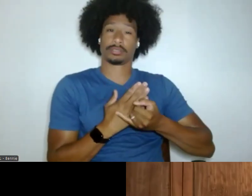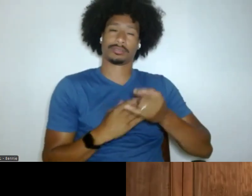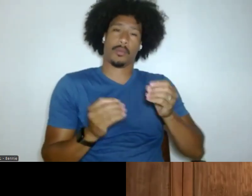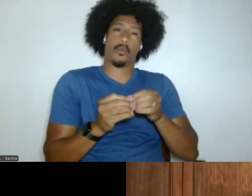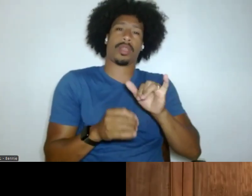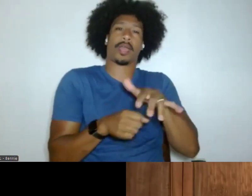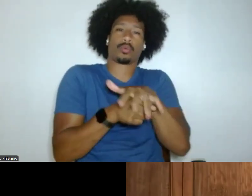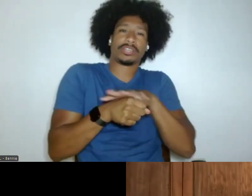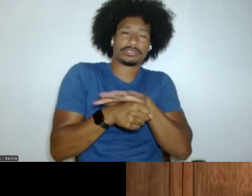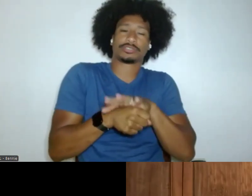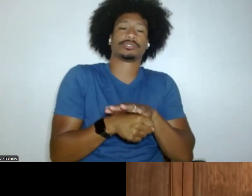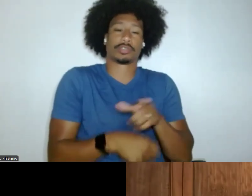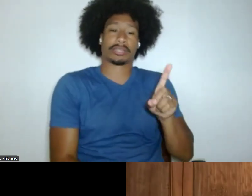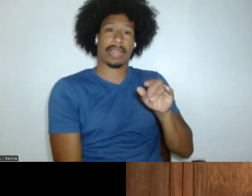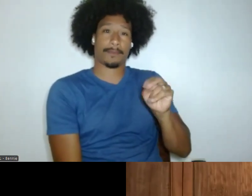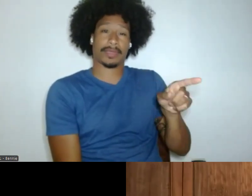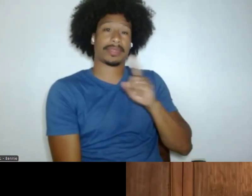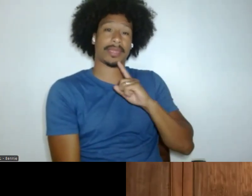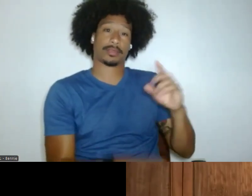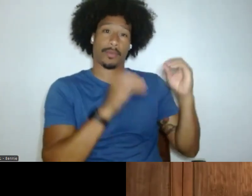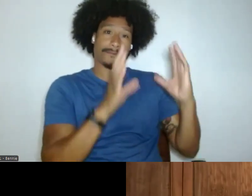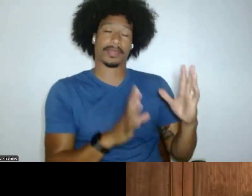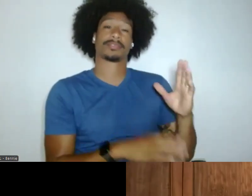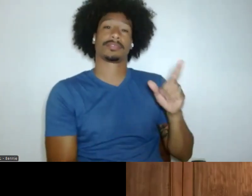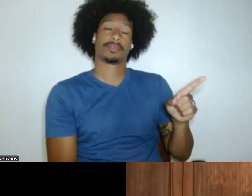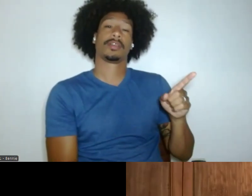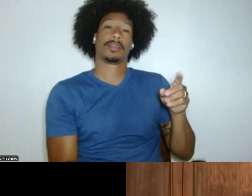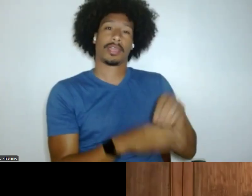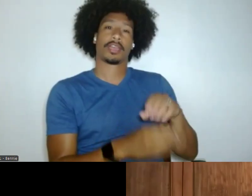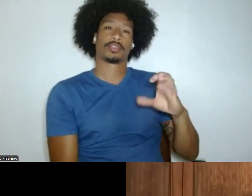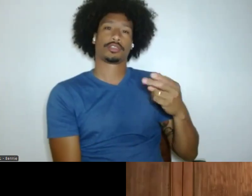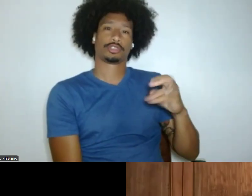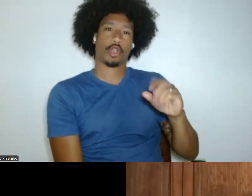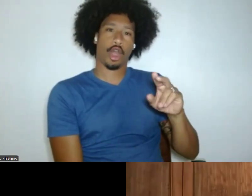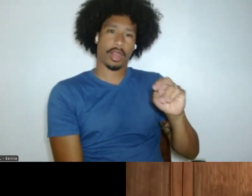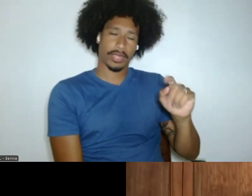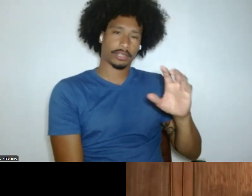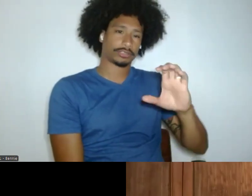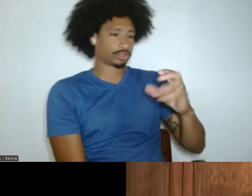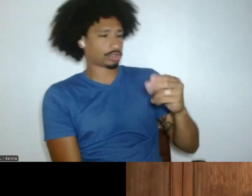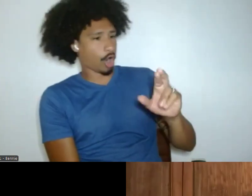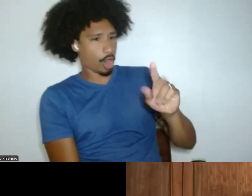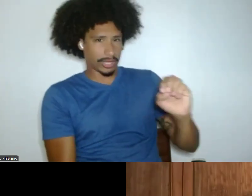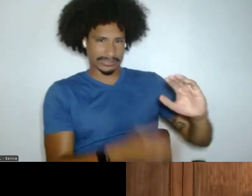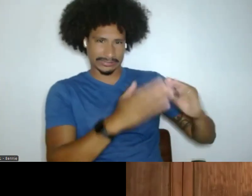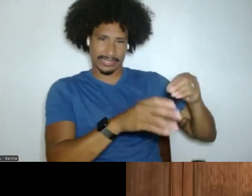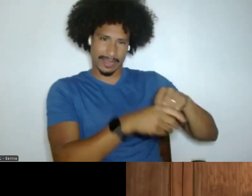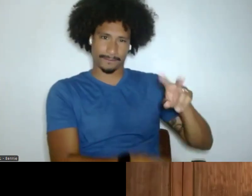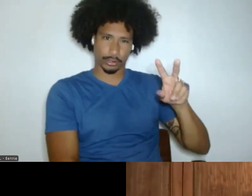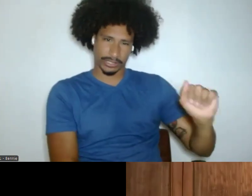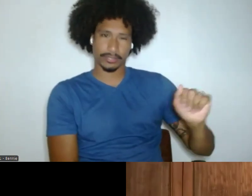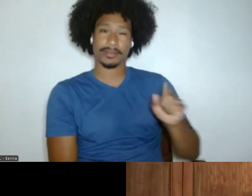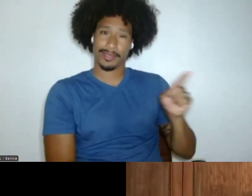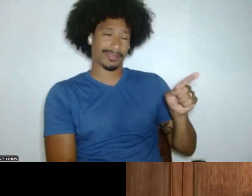University at UNC Charlotte, and through Virginia Tech and the Blacksburg campus. So sort of located on the edge of